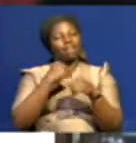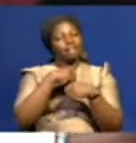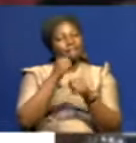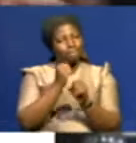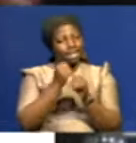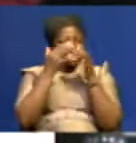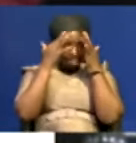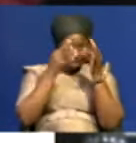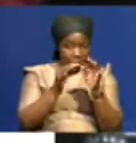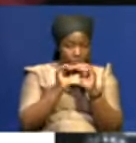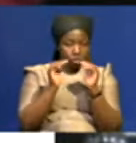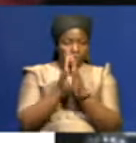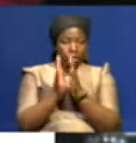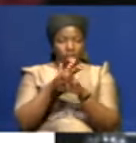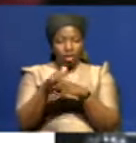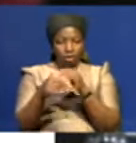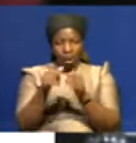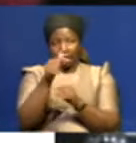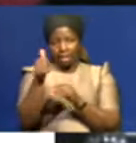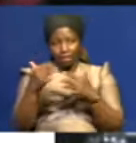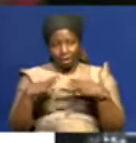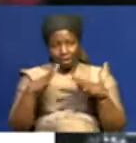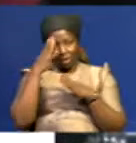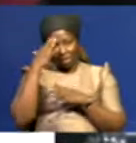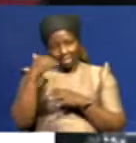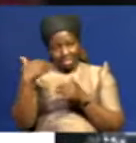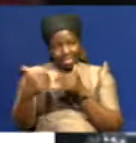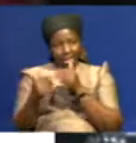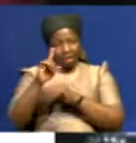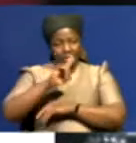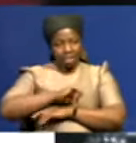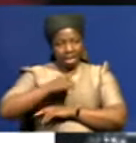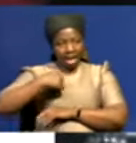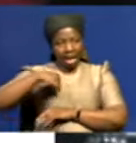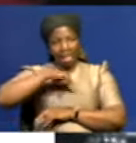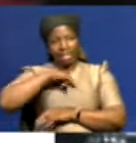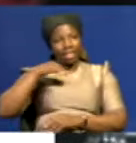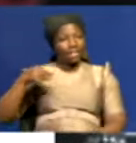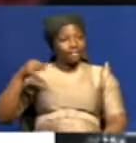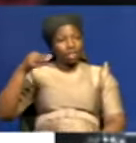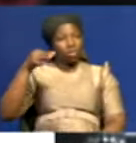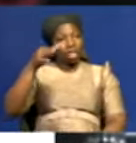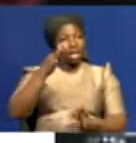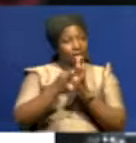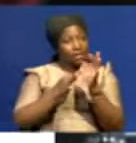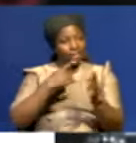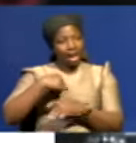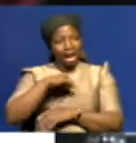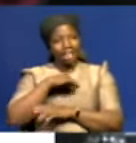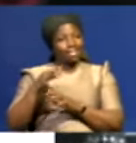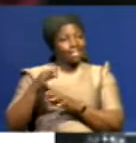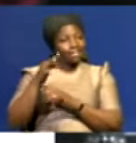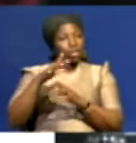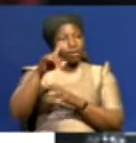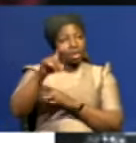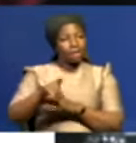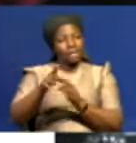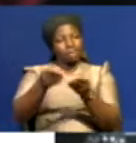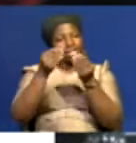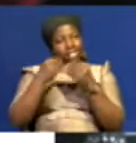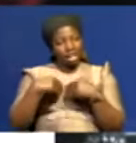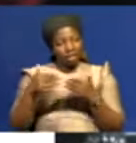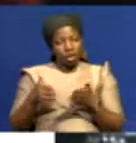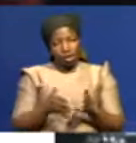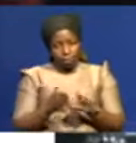other people, because at the end of the day, we are the future. And if we are the future, we need to be given that spaces at the high table so that we can prove